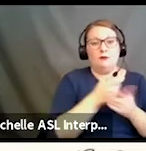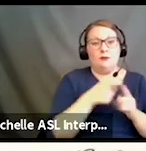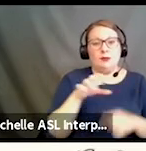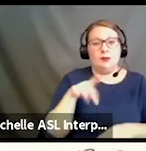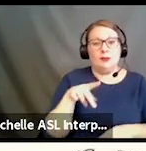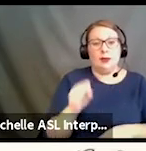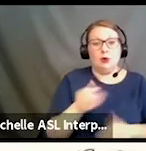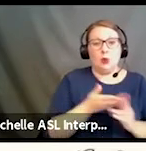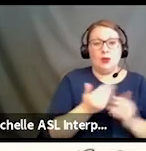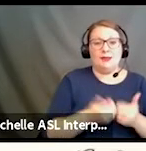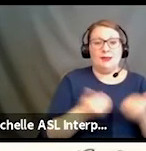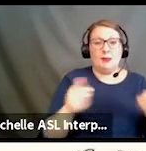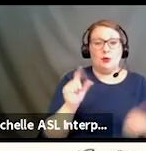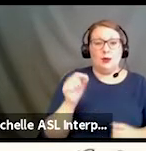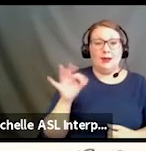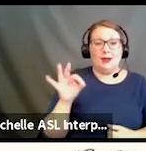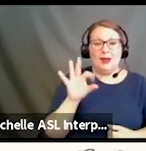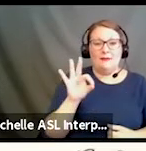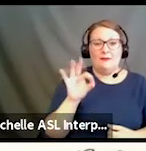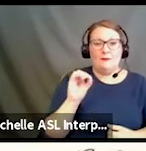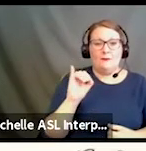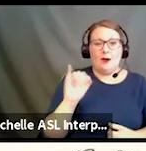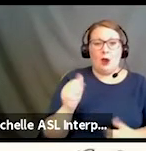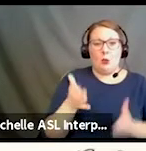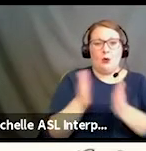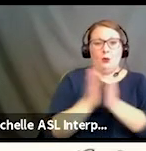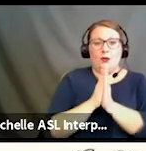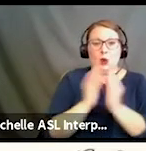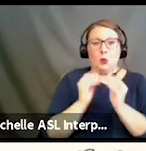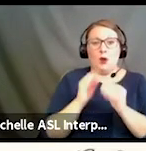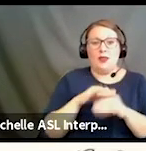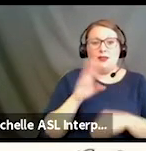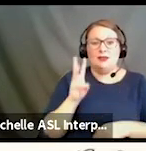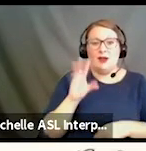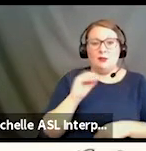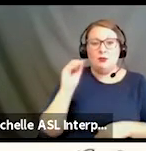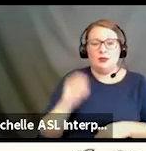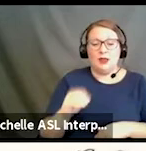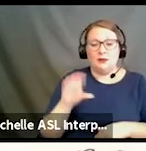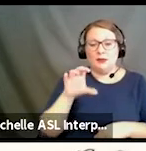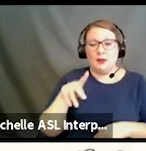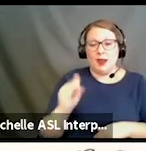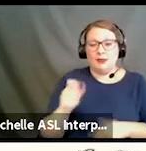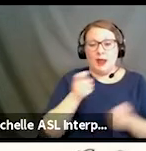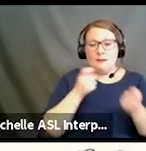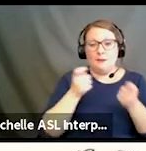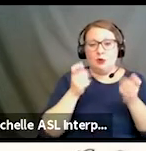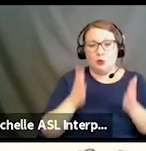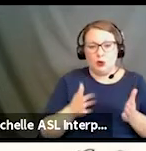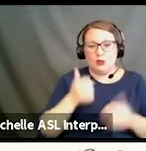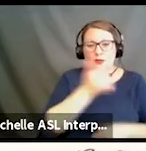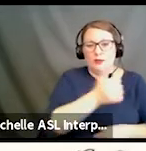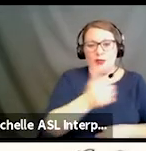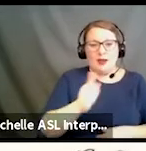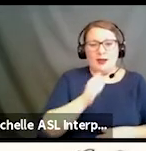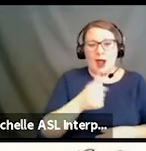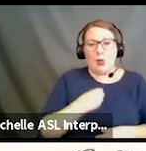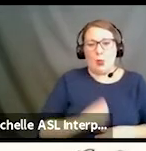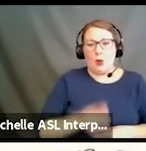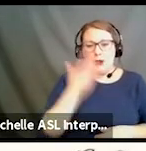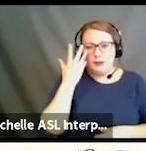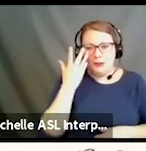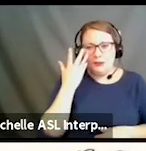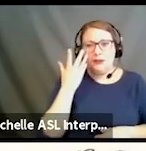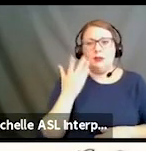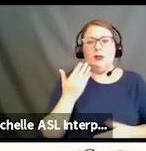through a separate 2019 FOIA request, more than 65% of CPS administrators are non-white, and